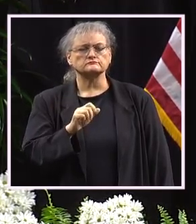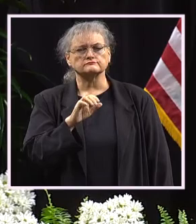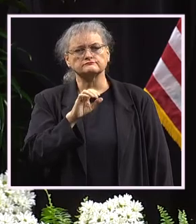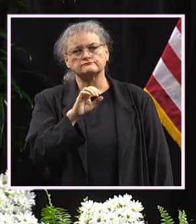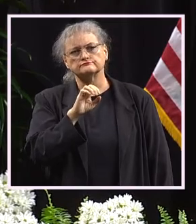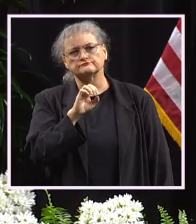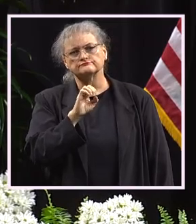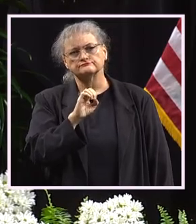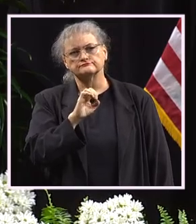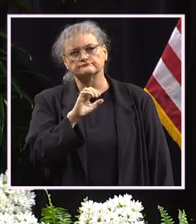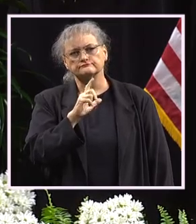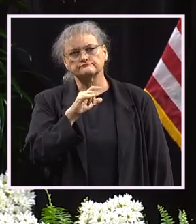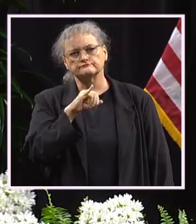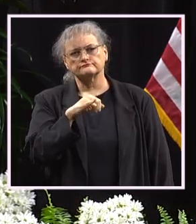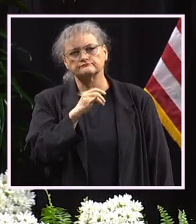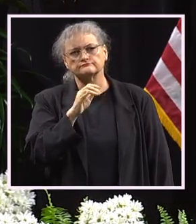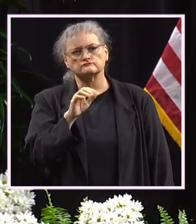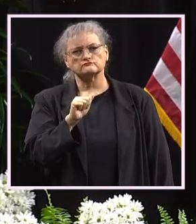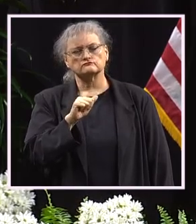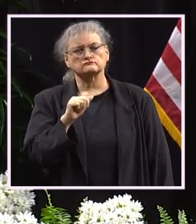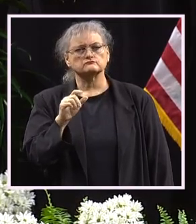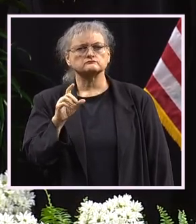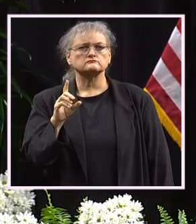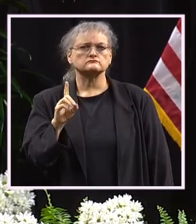Elijah D. Dilmar.